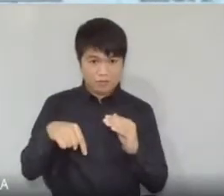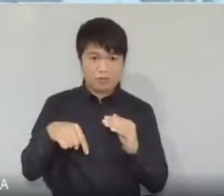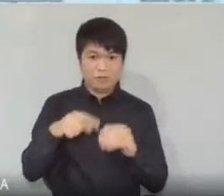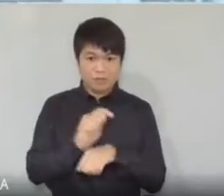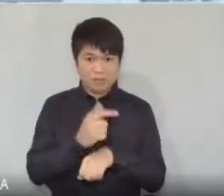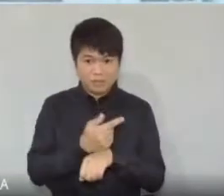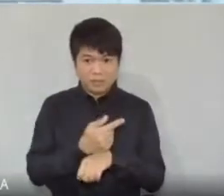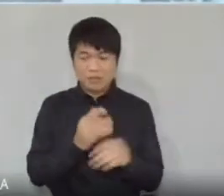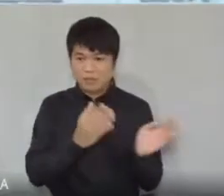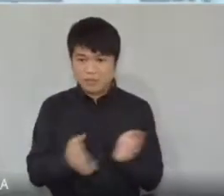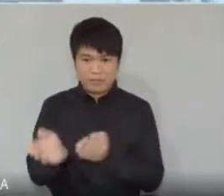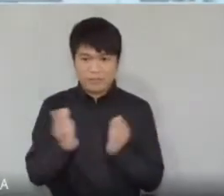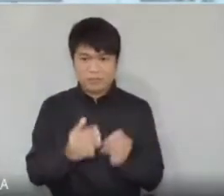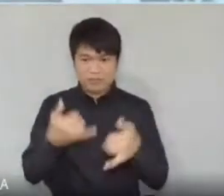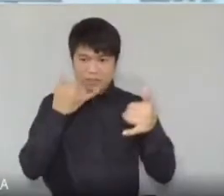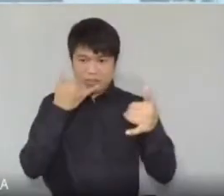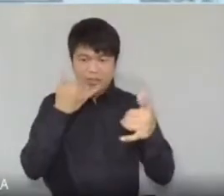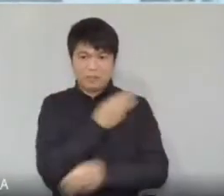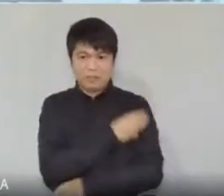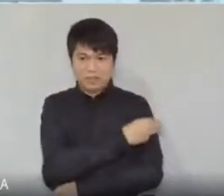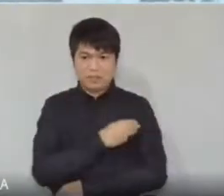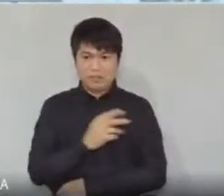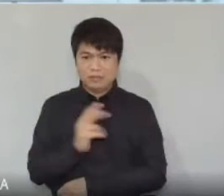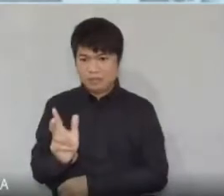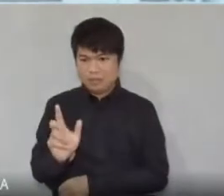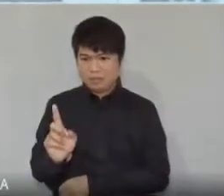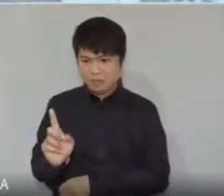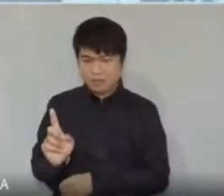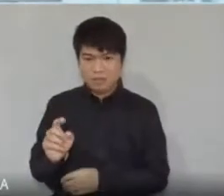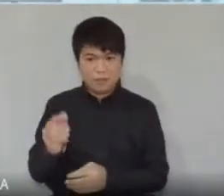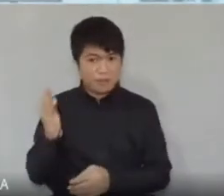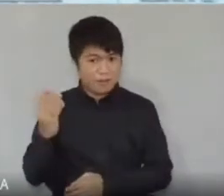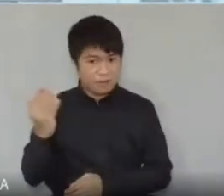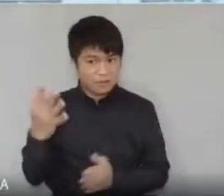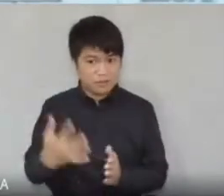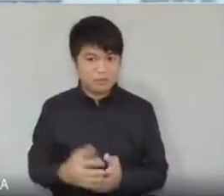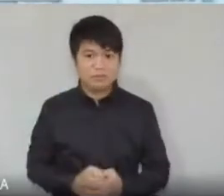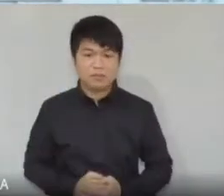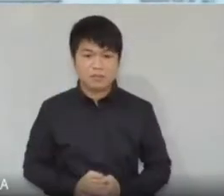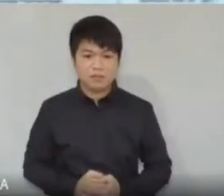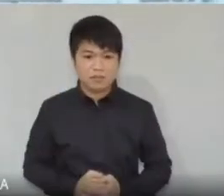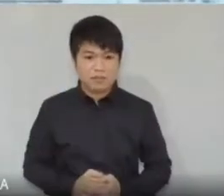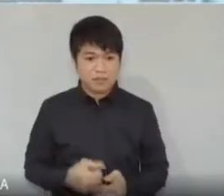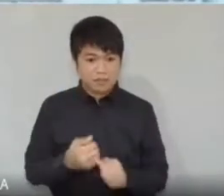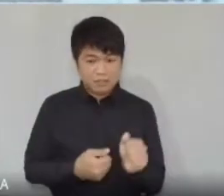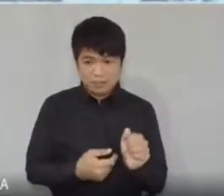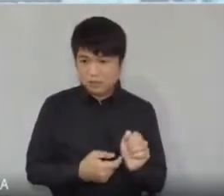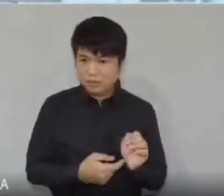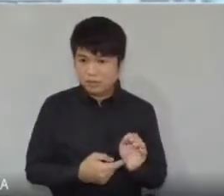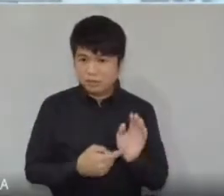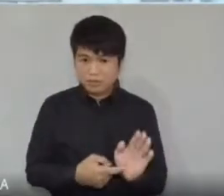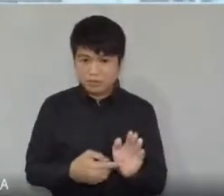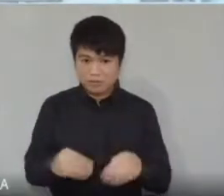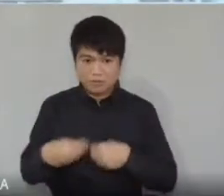phones with the respective telemedicine numbers. These numbers are posted in our social